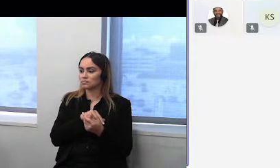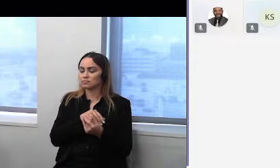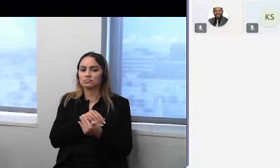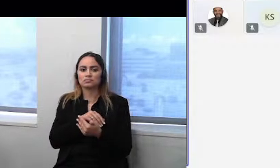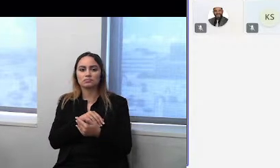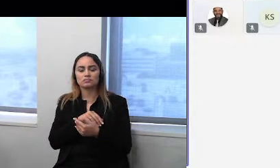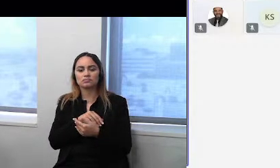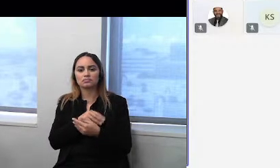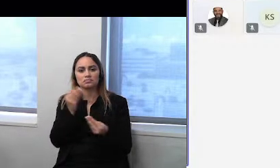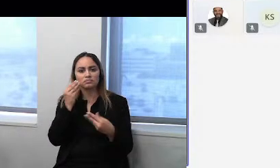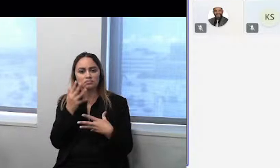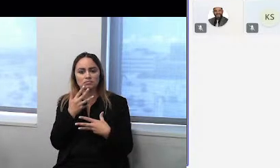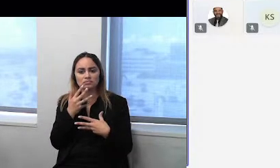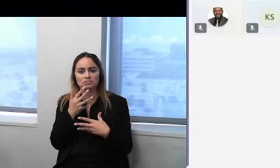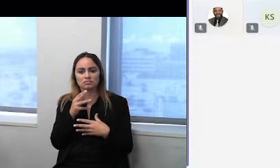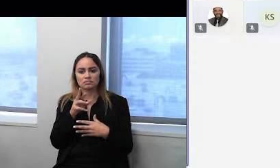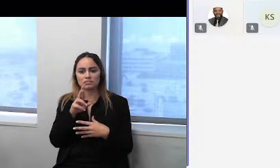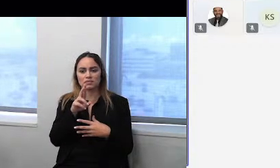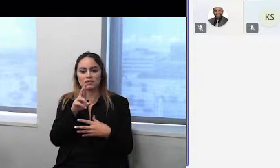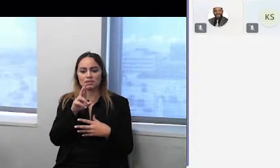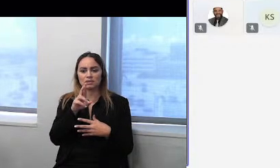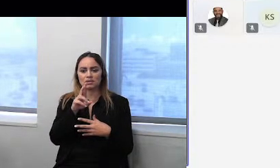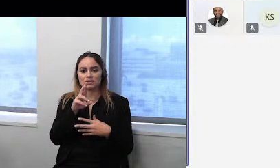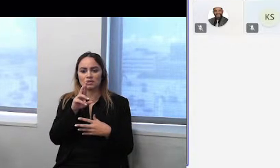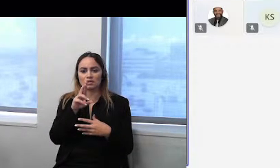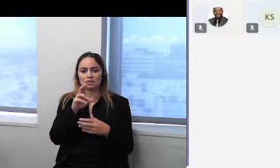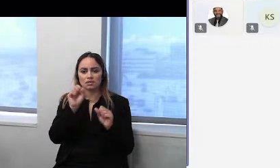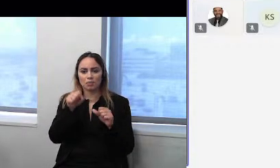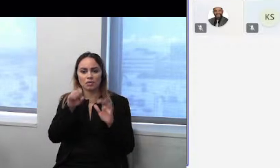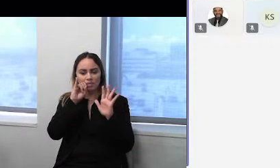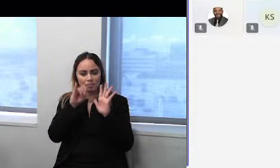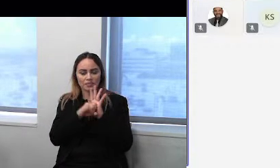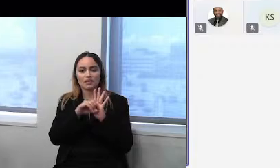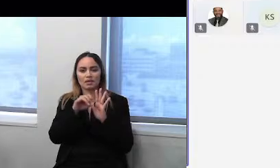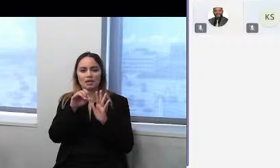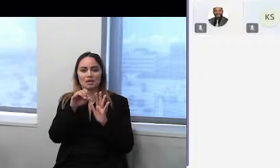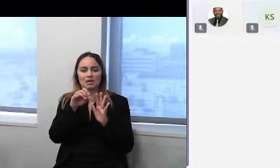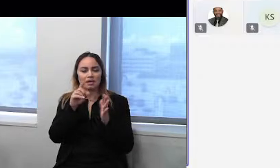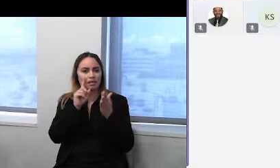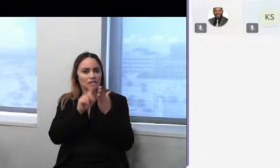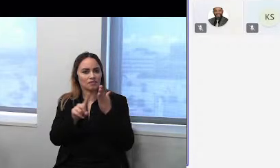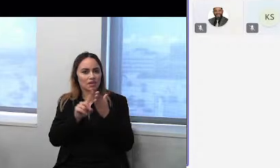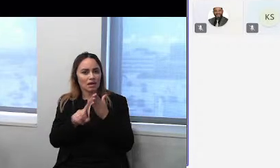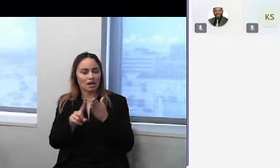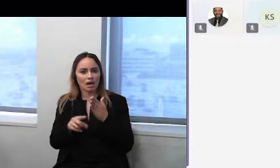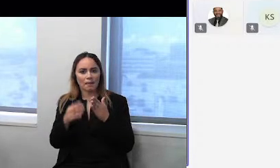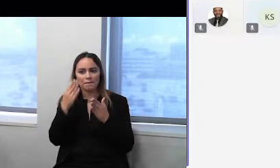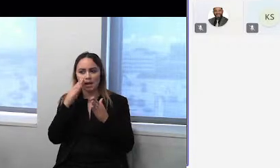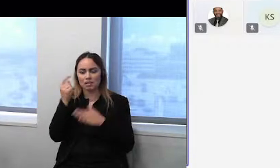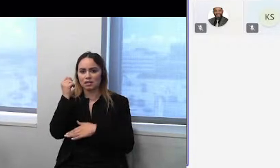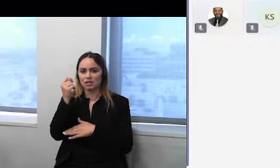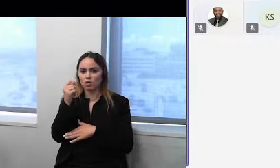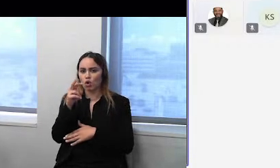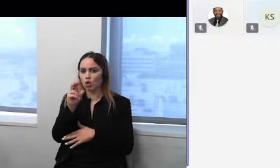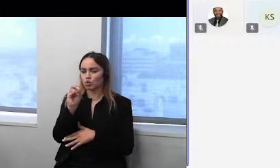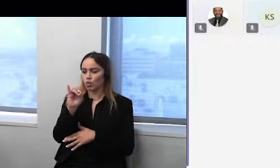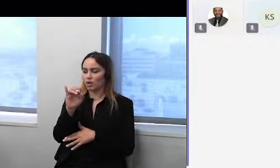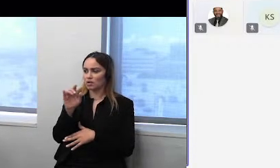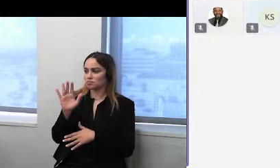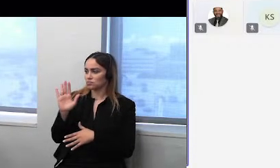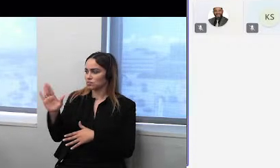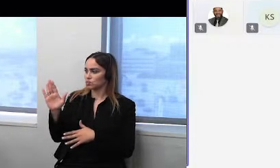If the exhibit could be identified for the witness, yes. I don't know the number. Is your exhibit? I think it's